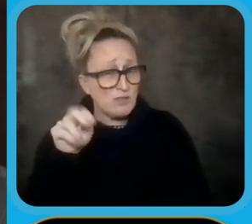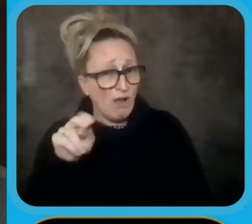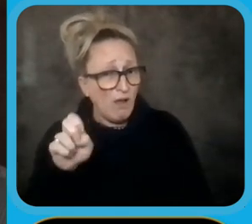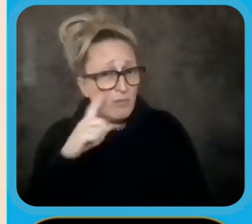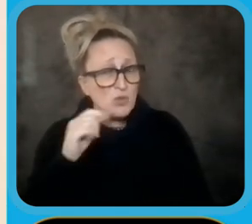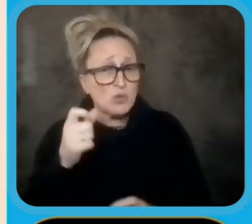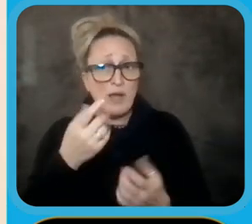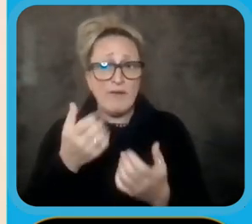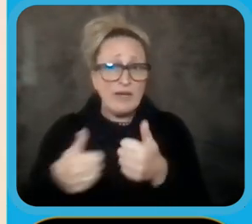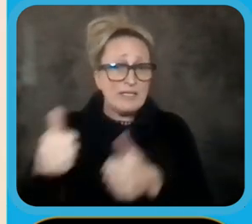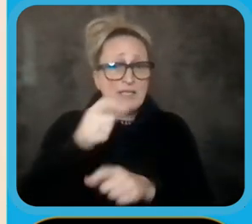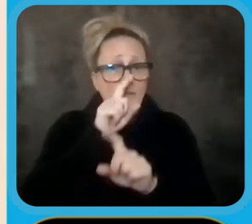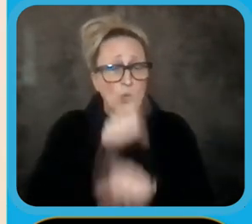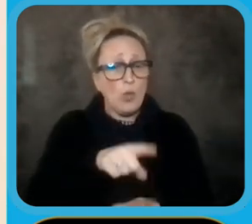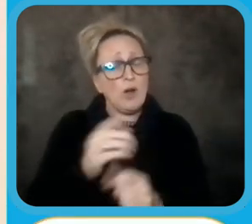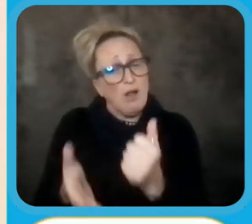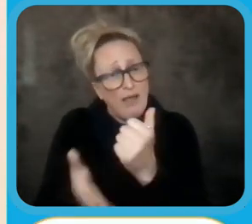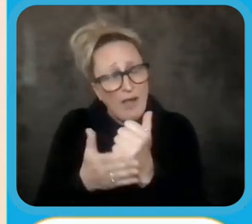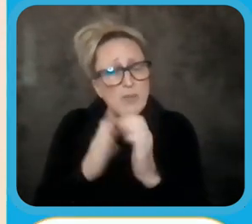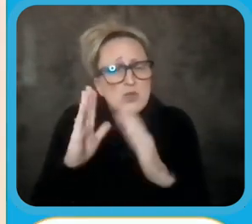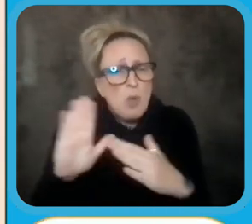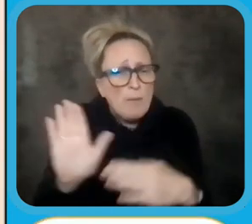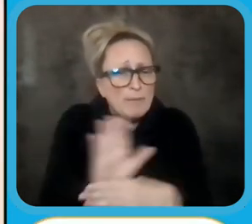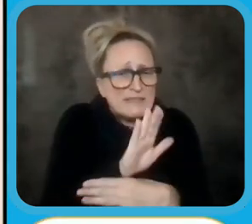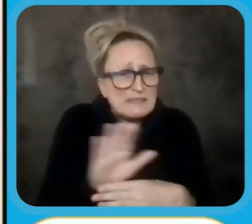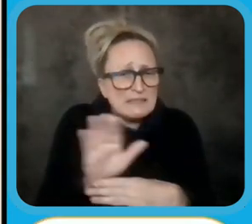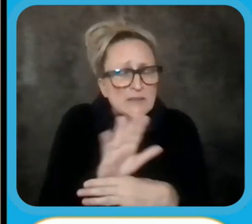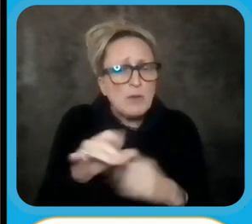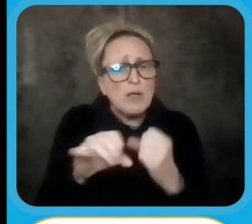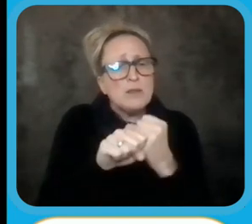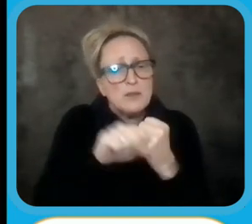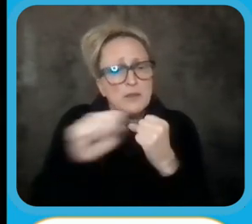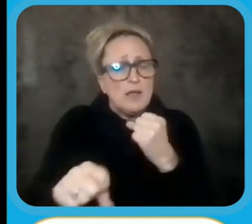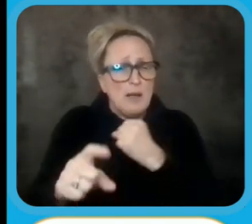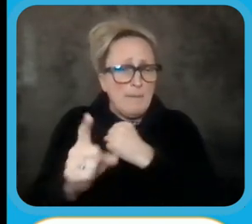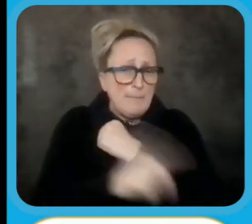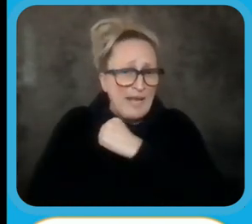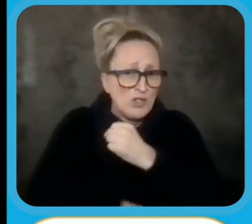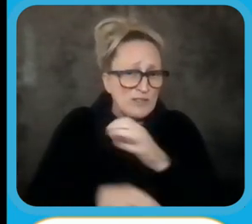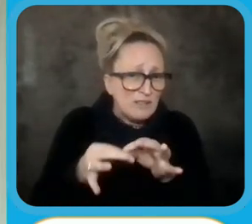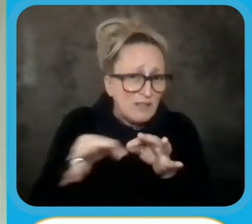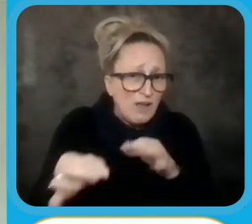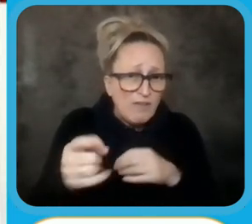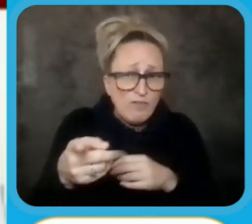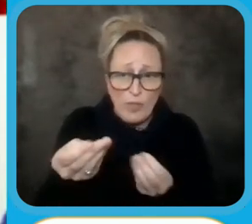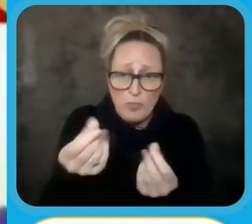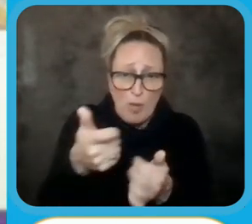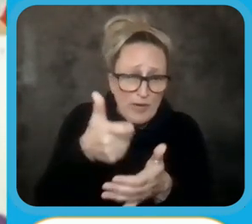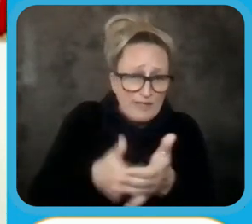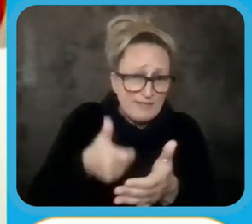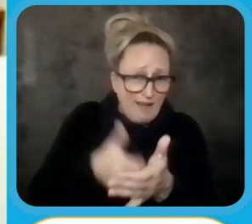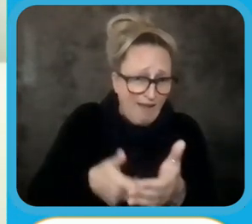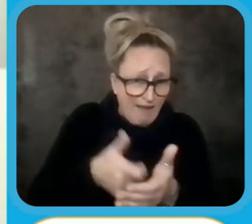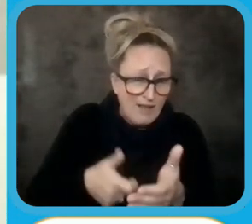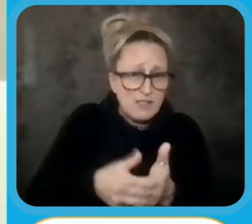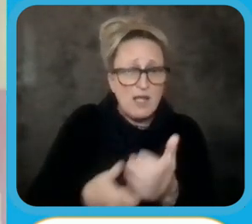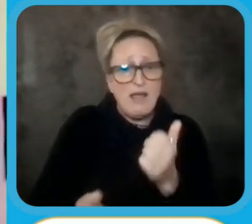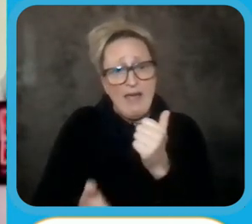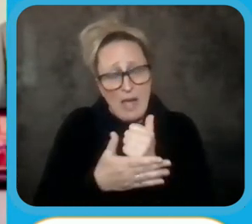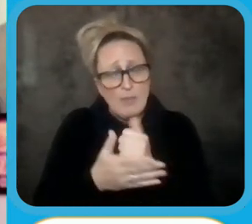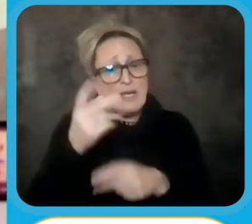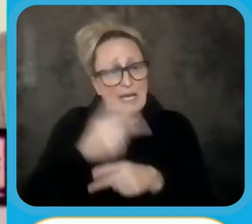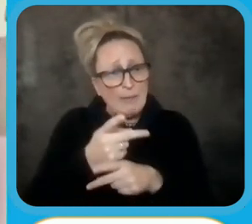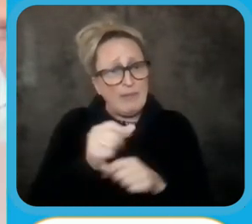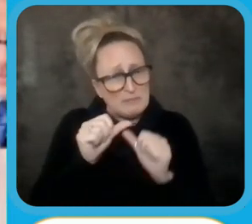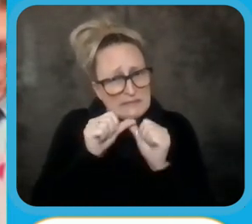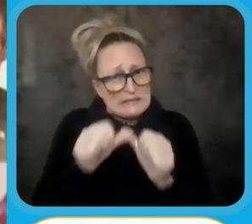executive order which aided small businesses by postponing penalty deadlines for their property tax statements, helping to keep them afloat